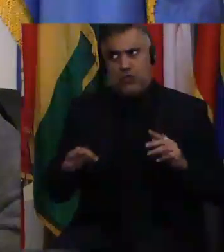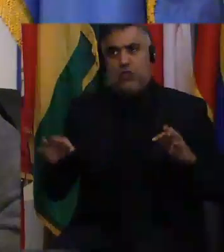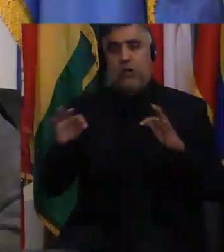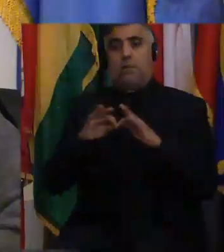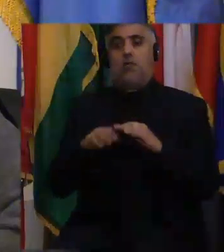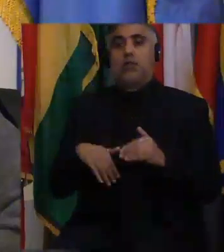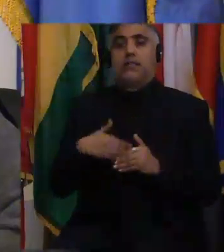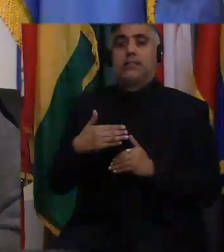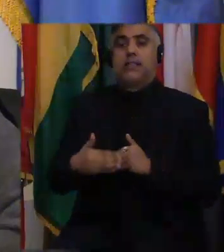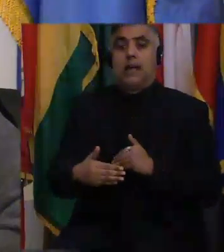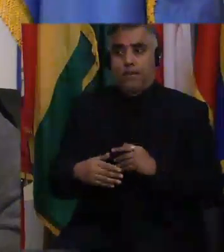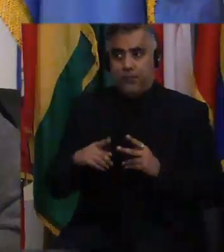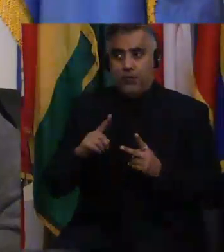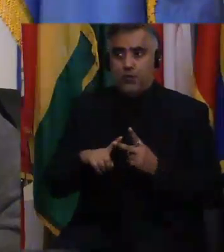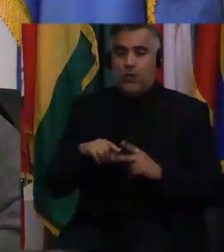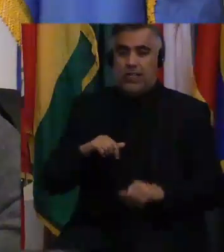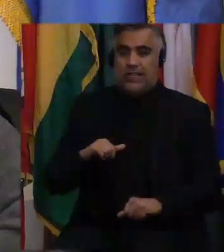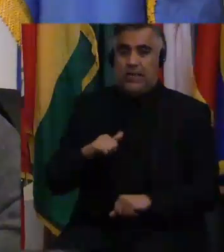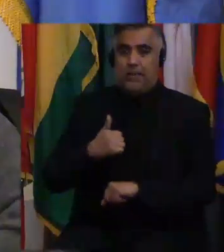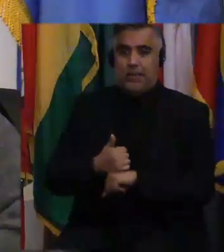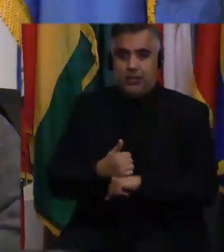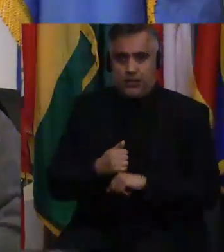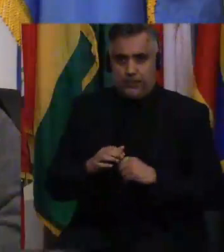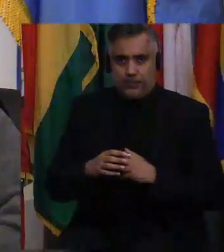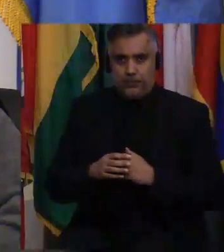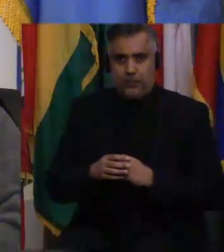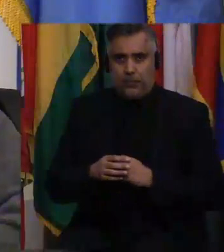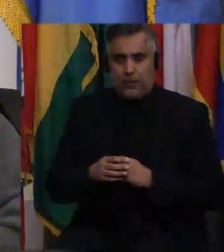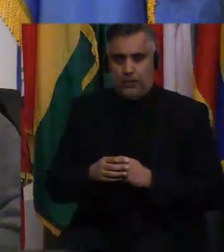important step towards implementation.